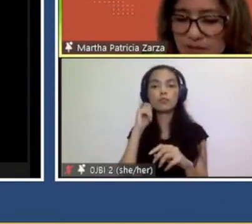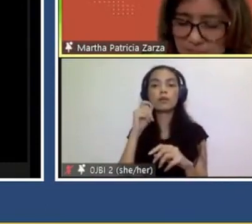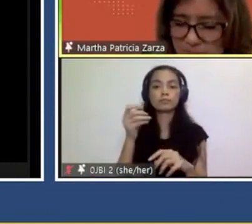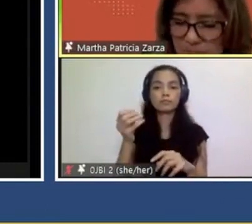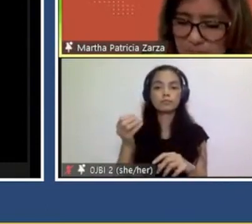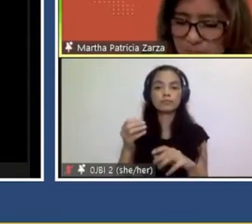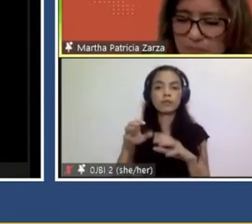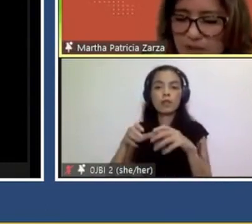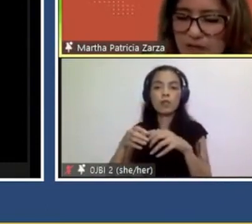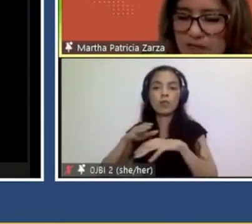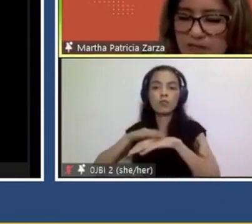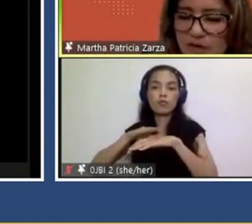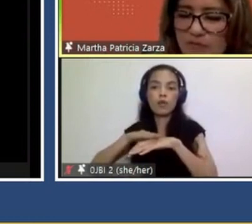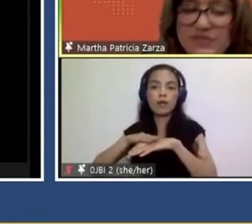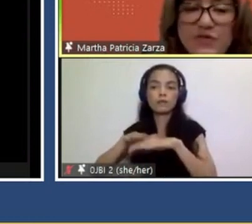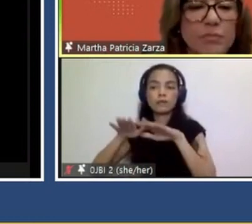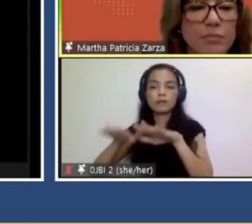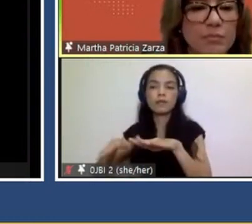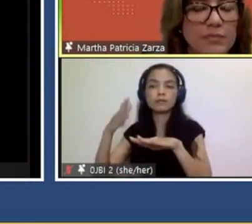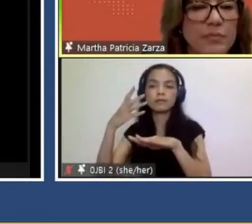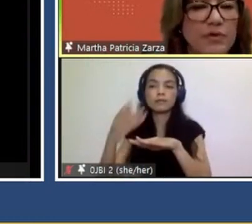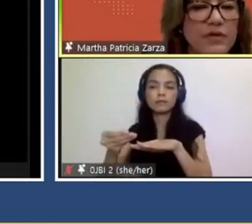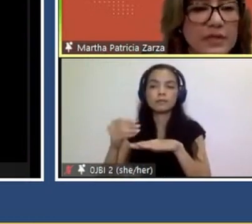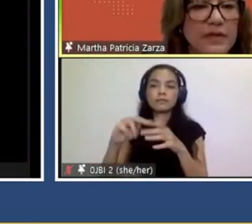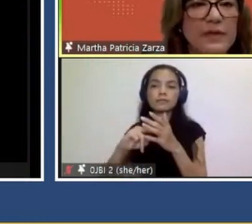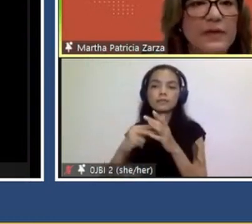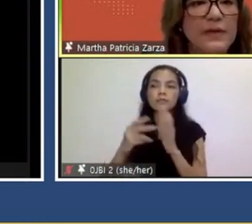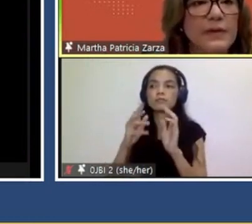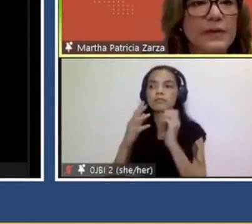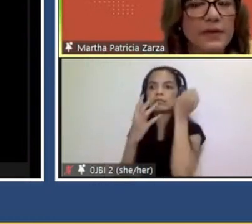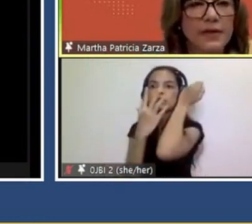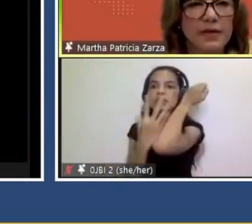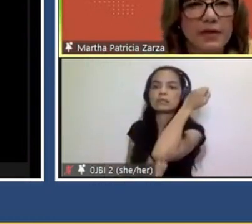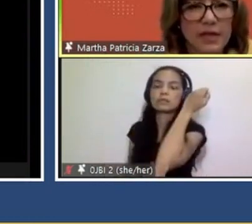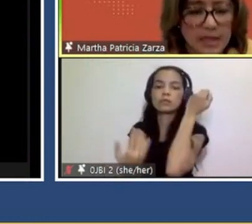in rural areas of extreme poverty.